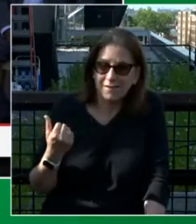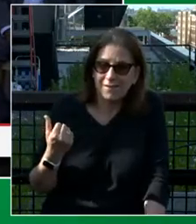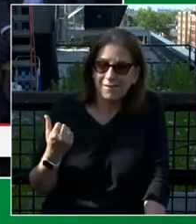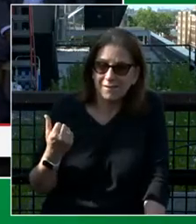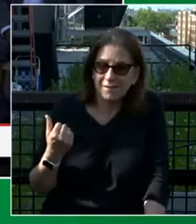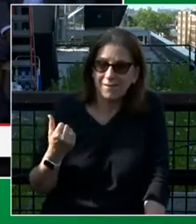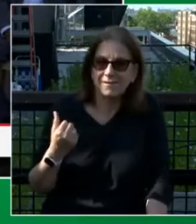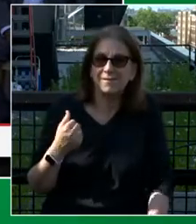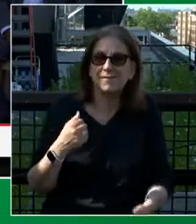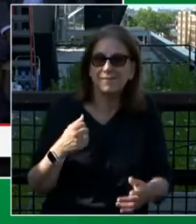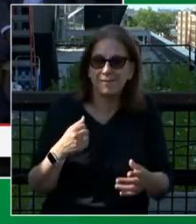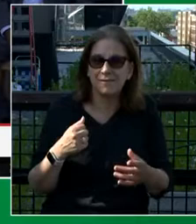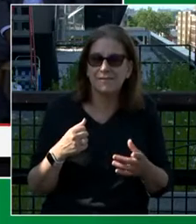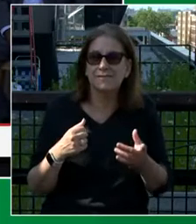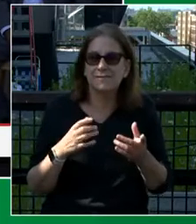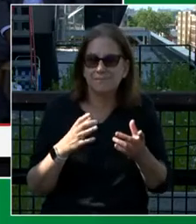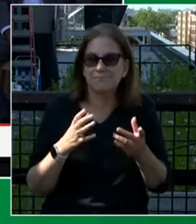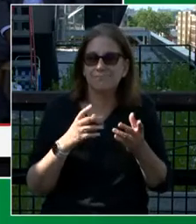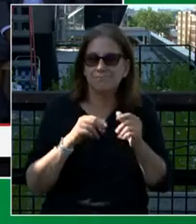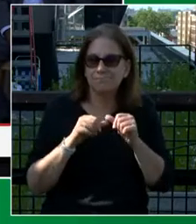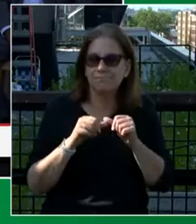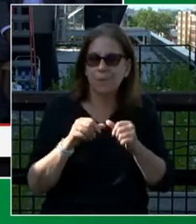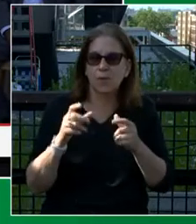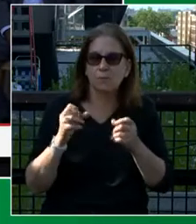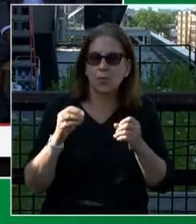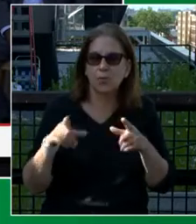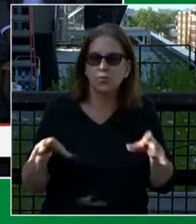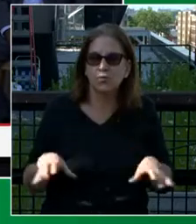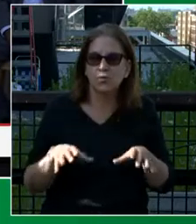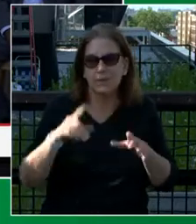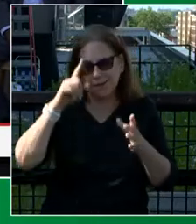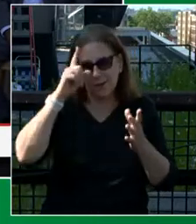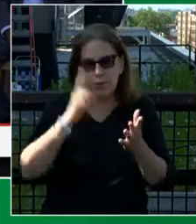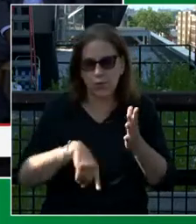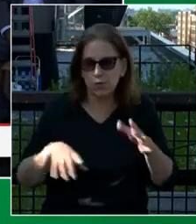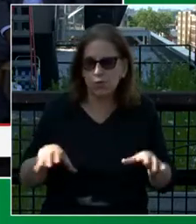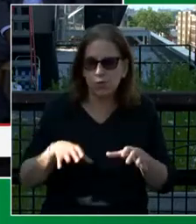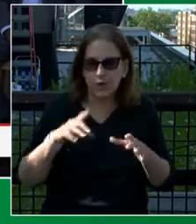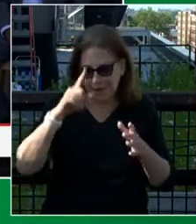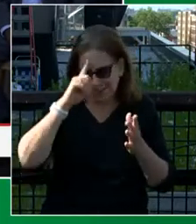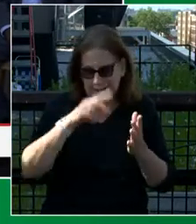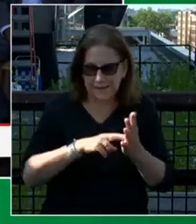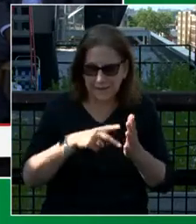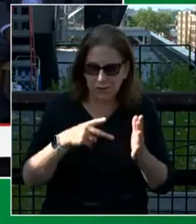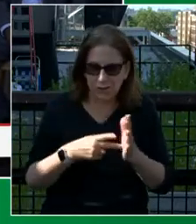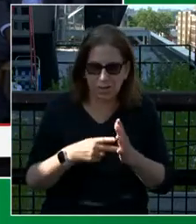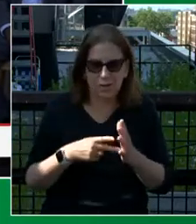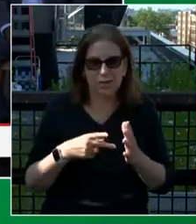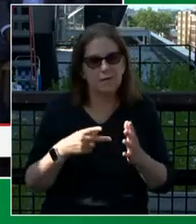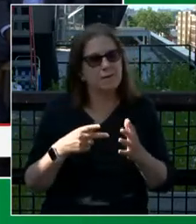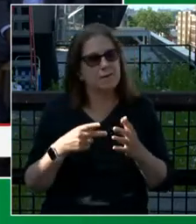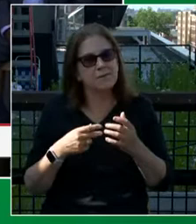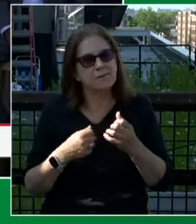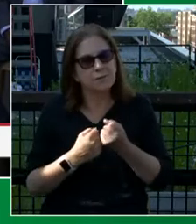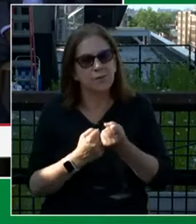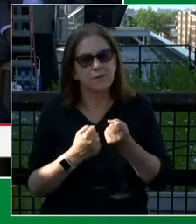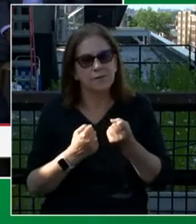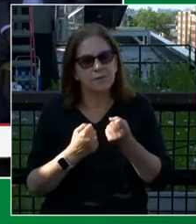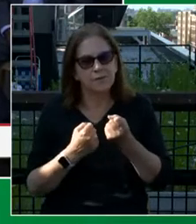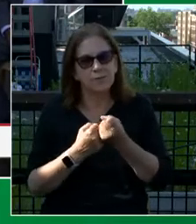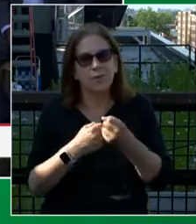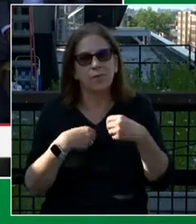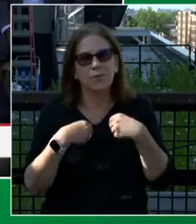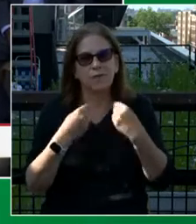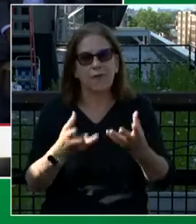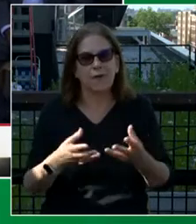so I heard like there has to be some sort of intentionality and consistently being intentional about how you do what you do, regardless